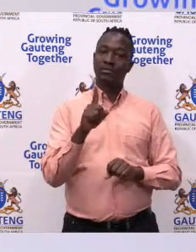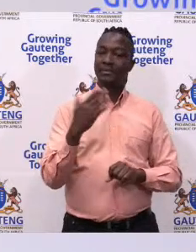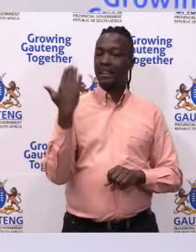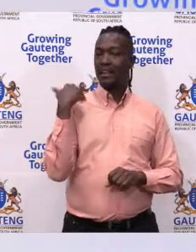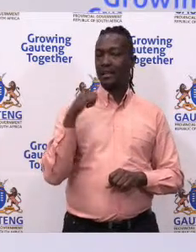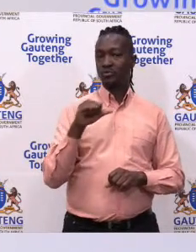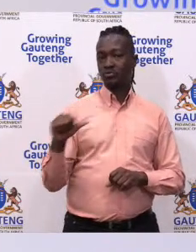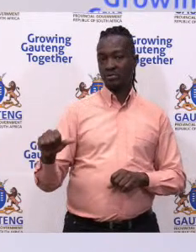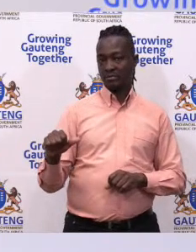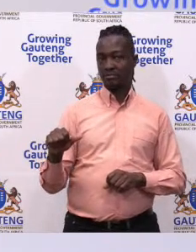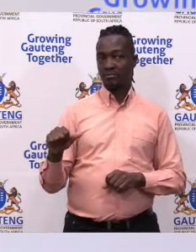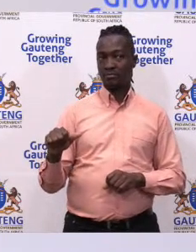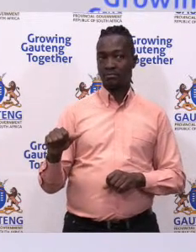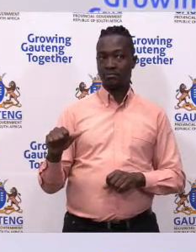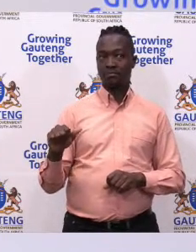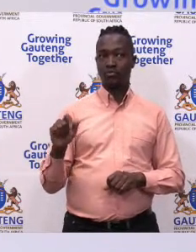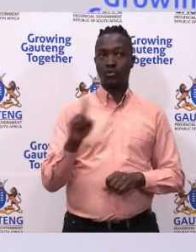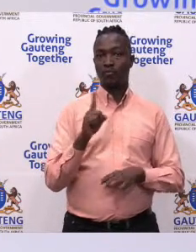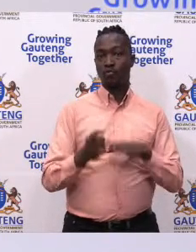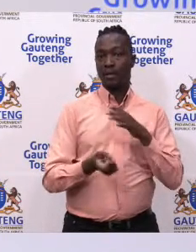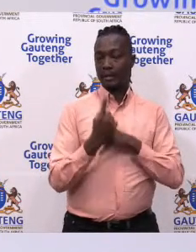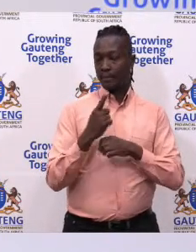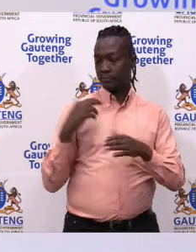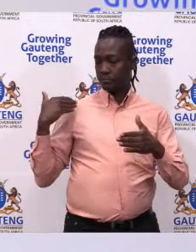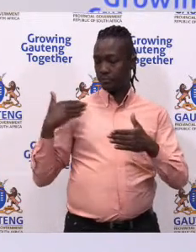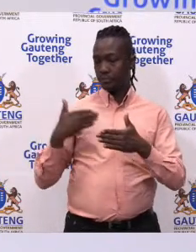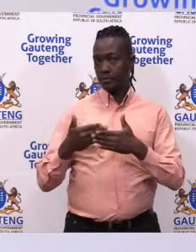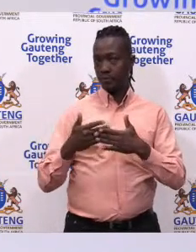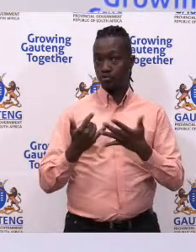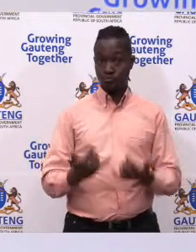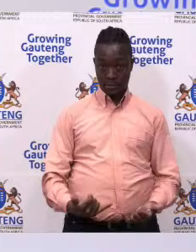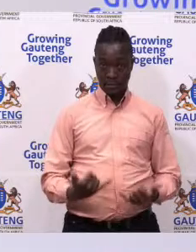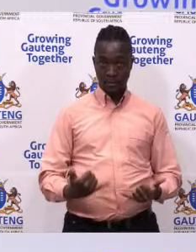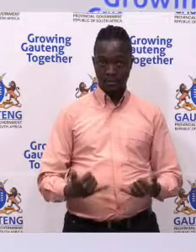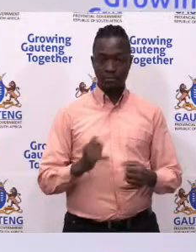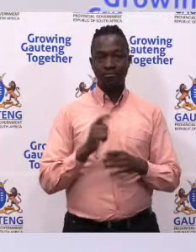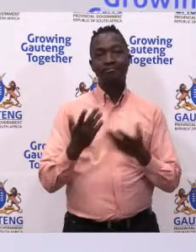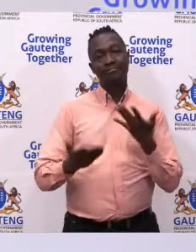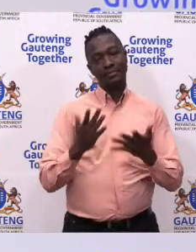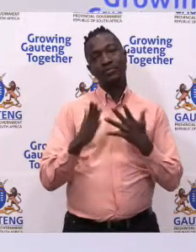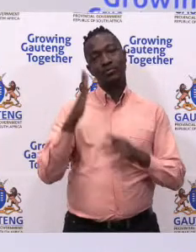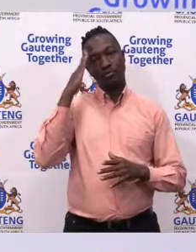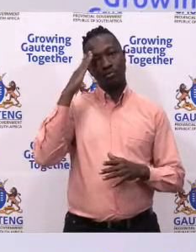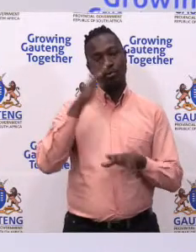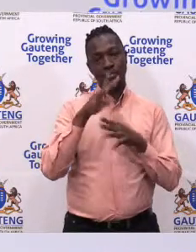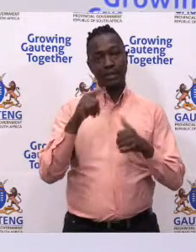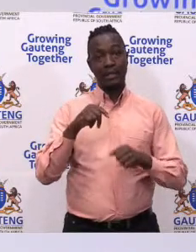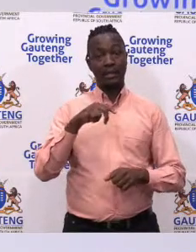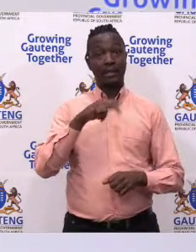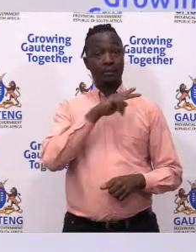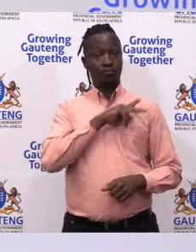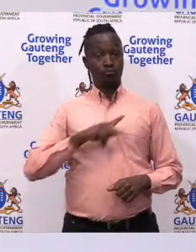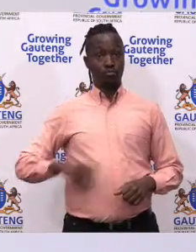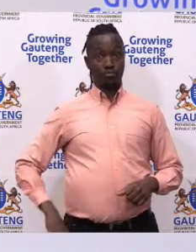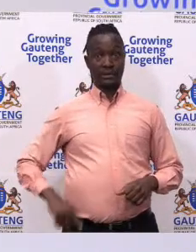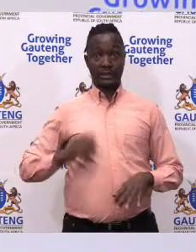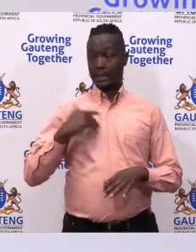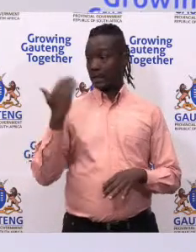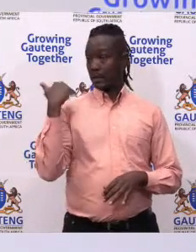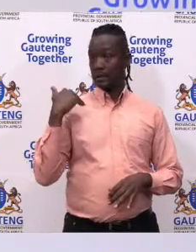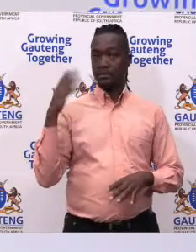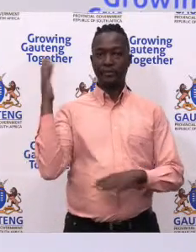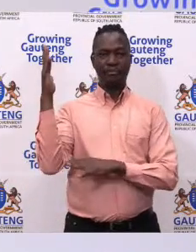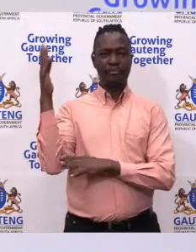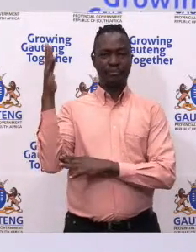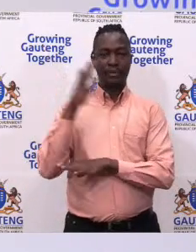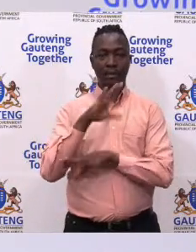week of what happened up to today. However, you may know that the state president yesterday also